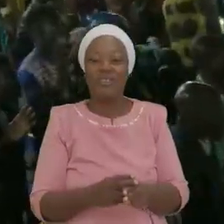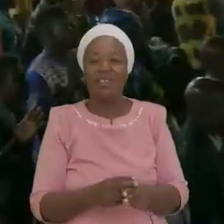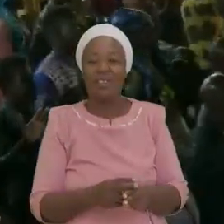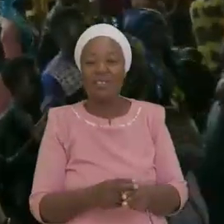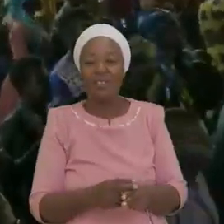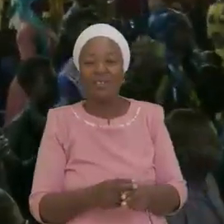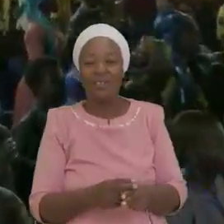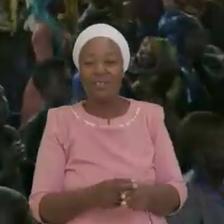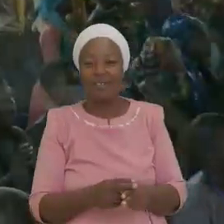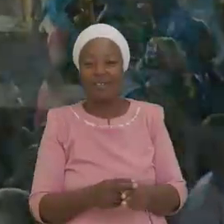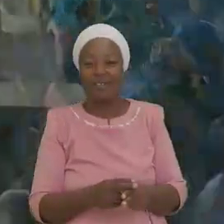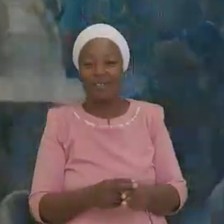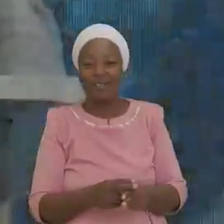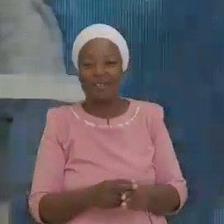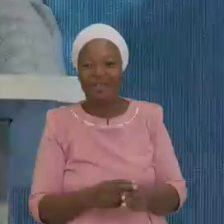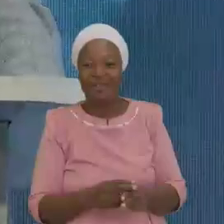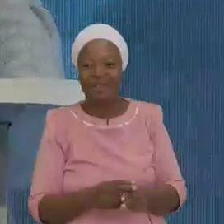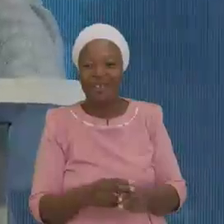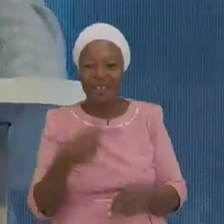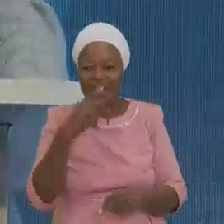Tout le monde dit amen.